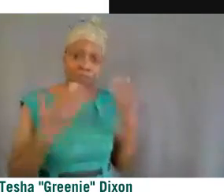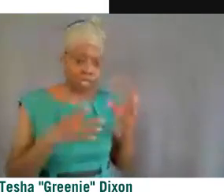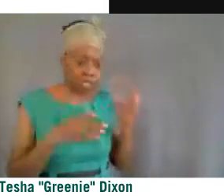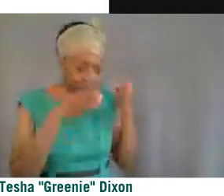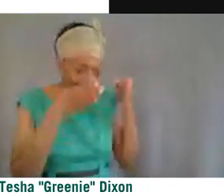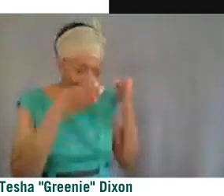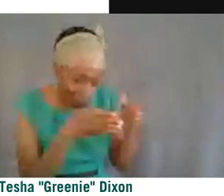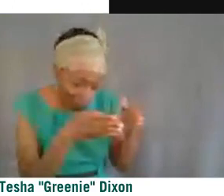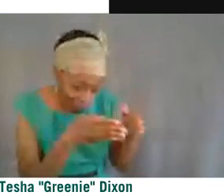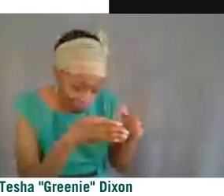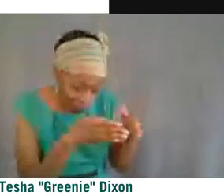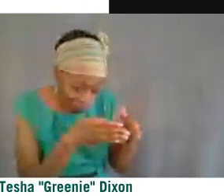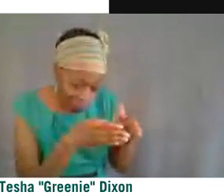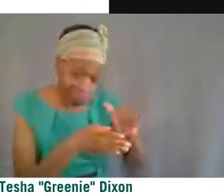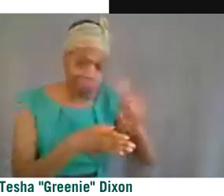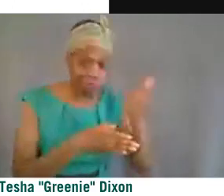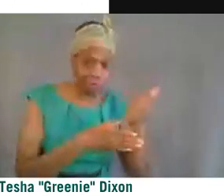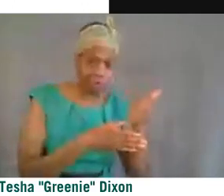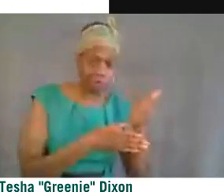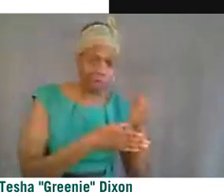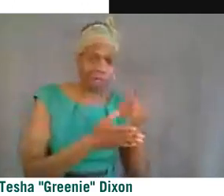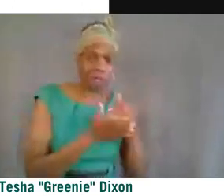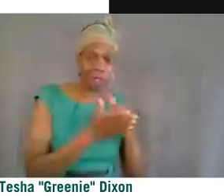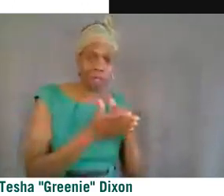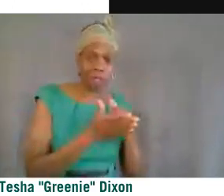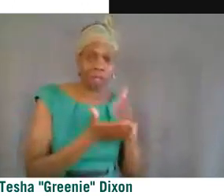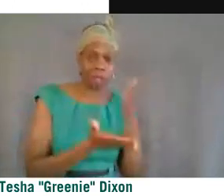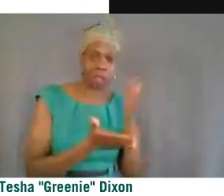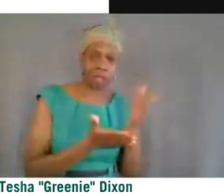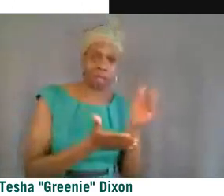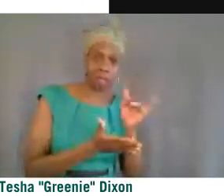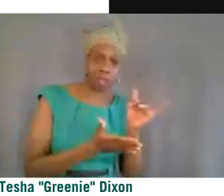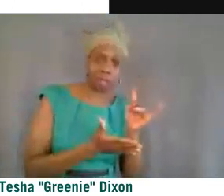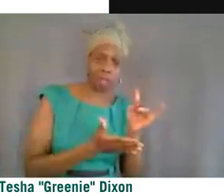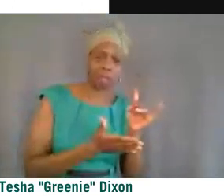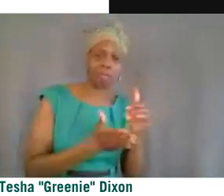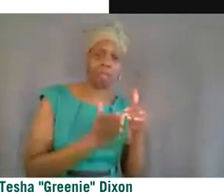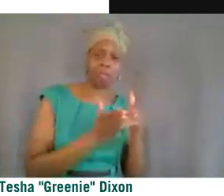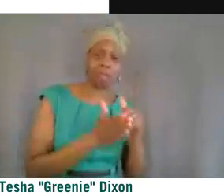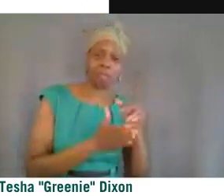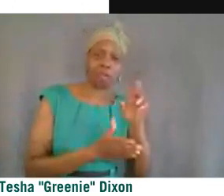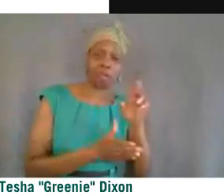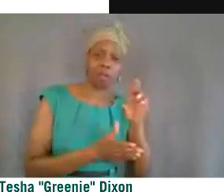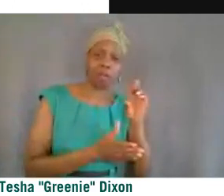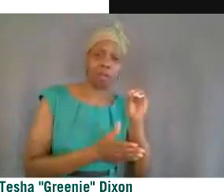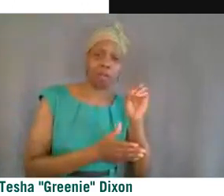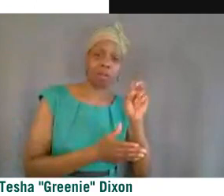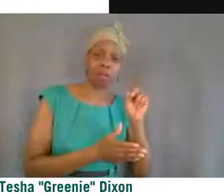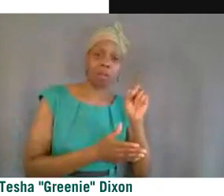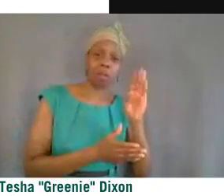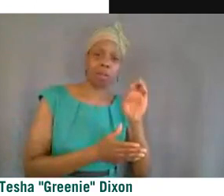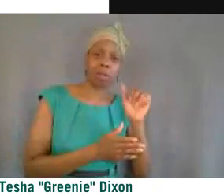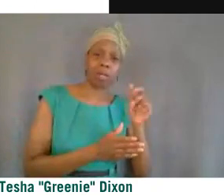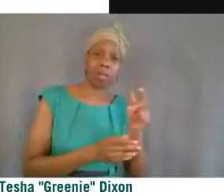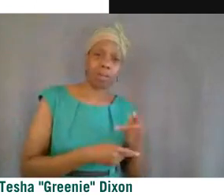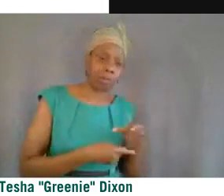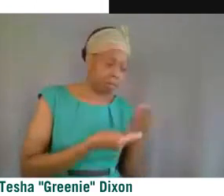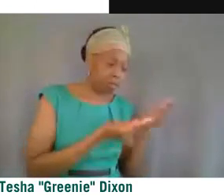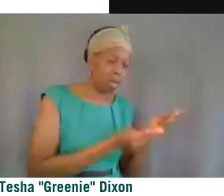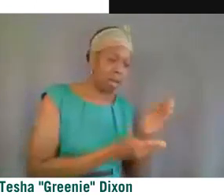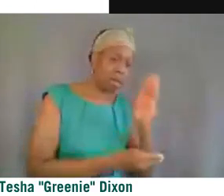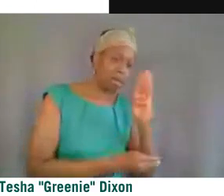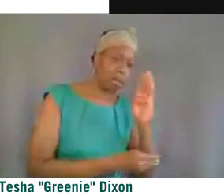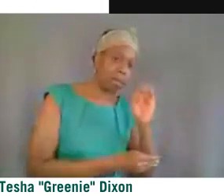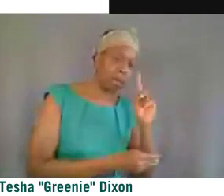And a physician like Dr. Rosenberg can provide Botox injections, which help to relax muscles in a certain part